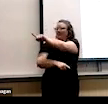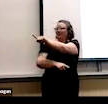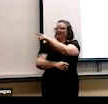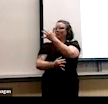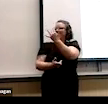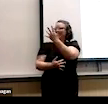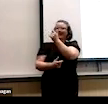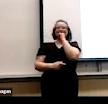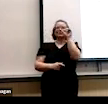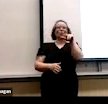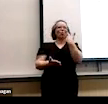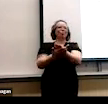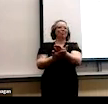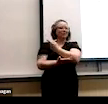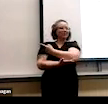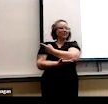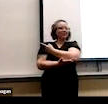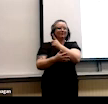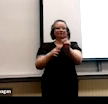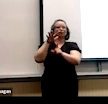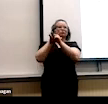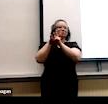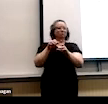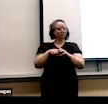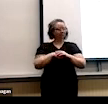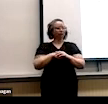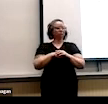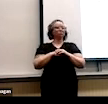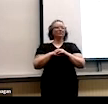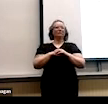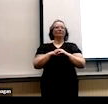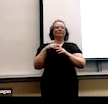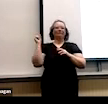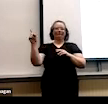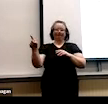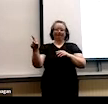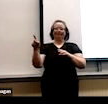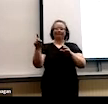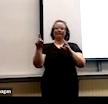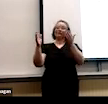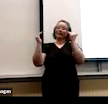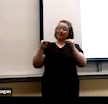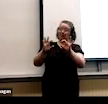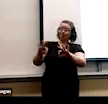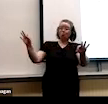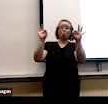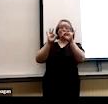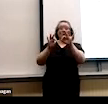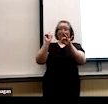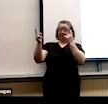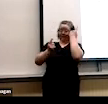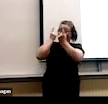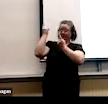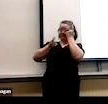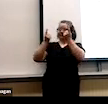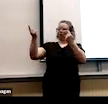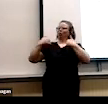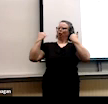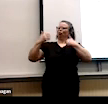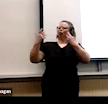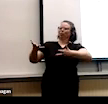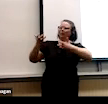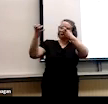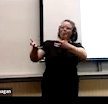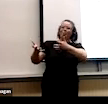to involve caregivers as per the youth's wishes and potentially gradually wean that over time if it's appropriate. It's very important to discuss with